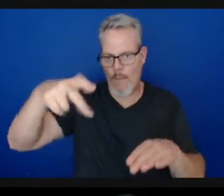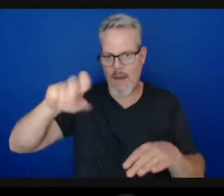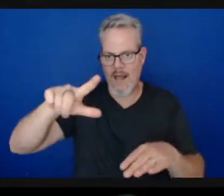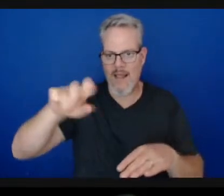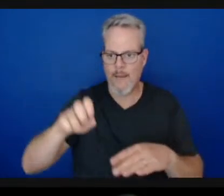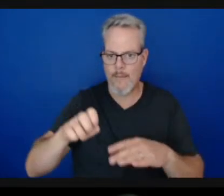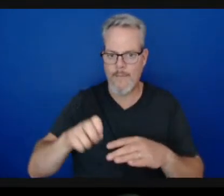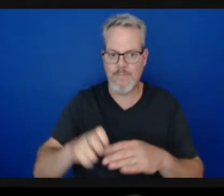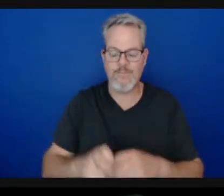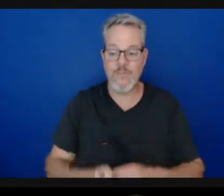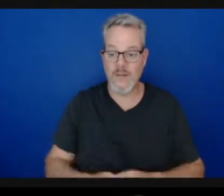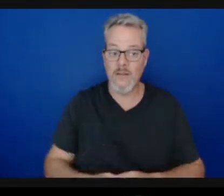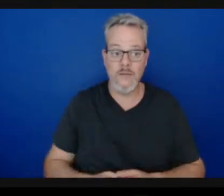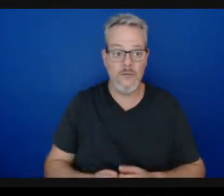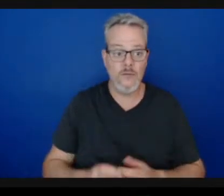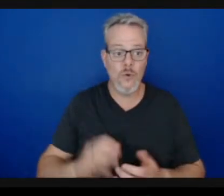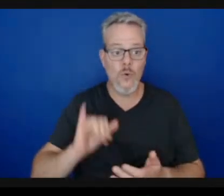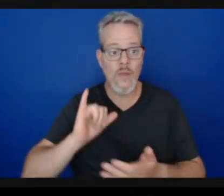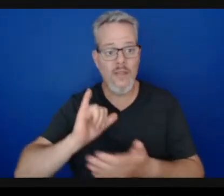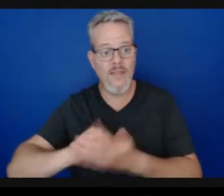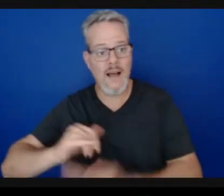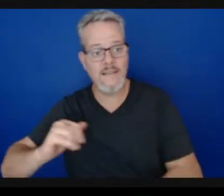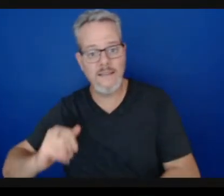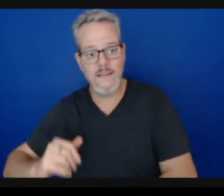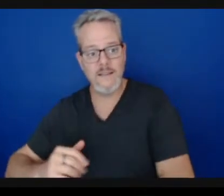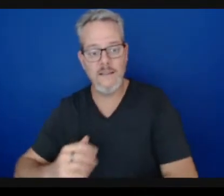So that's Volcano Watch from last week.